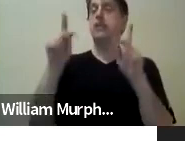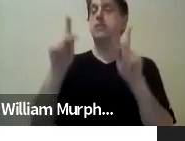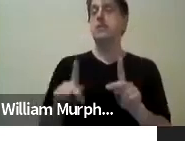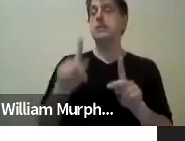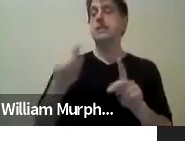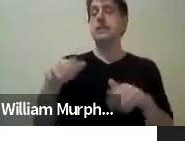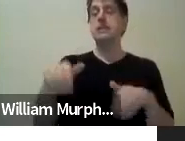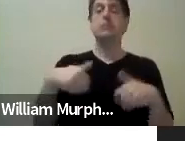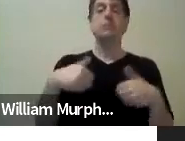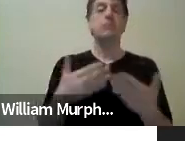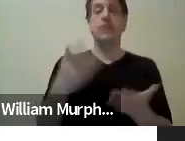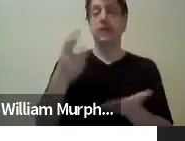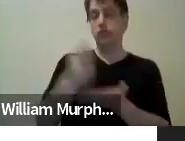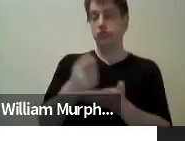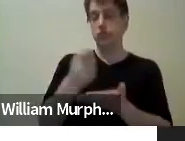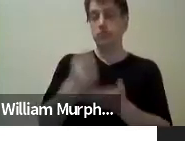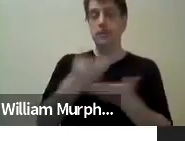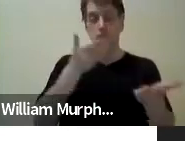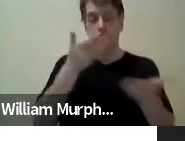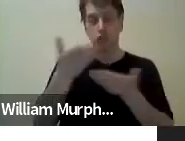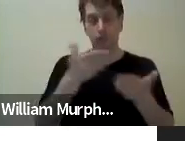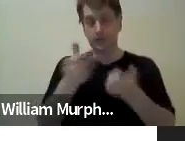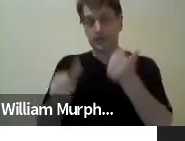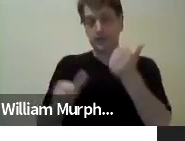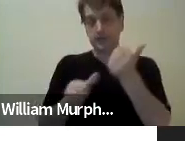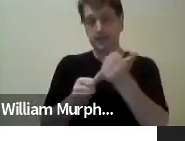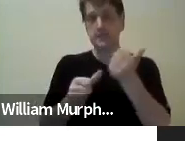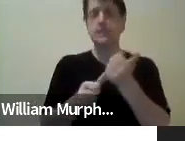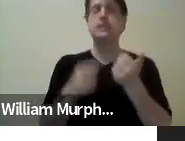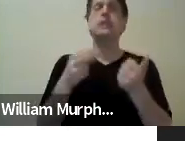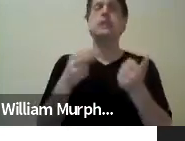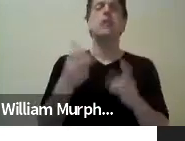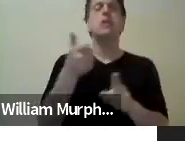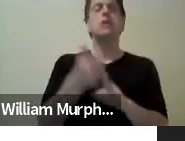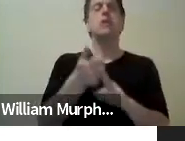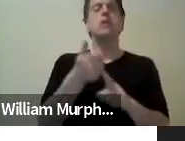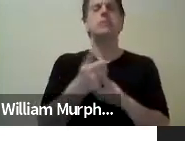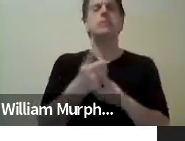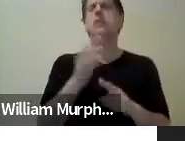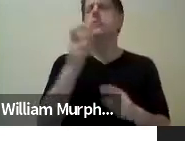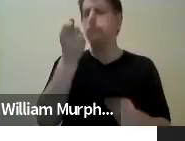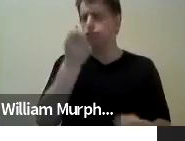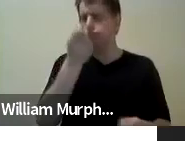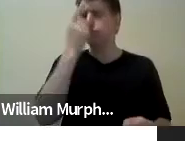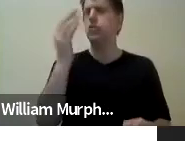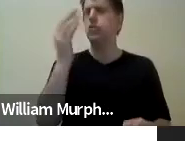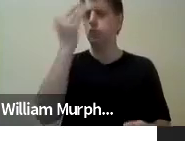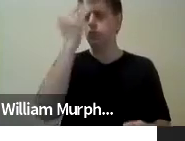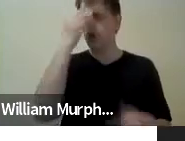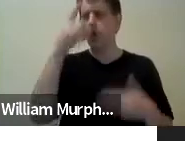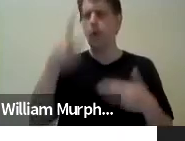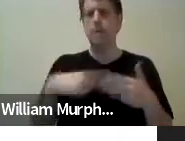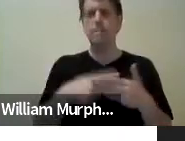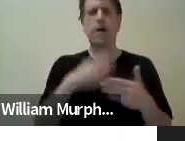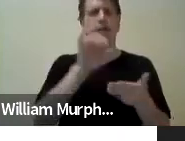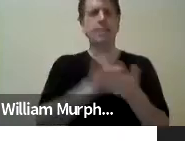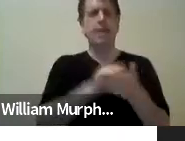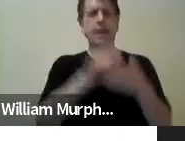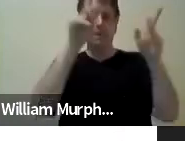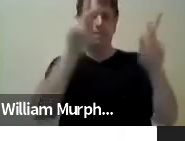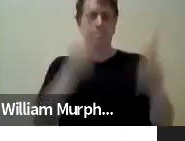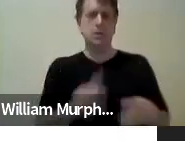providing treatment, services, assistance, or has a way to know about that tenant's disability and